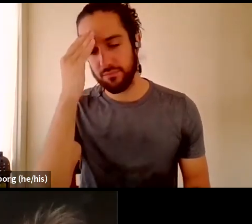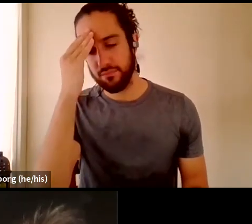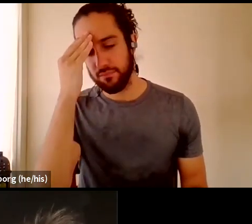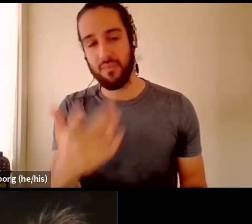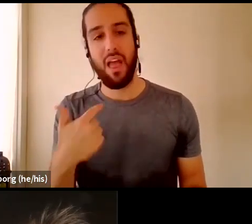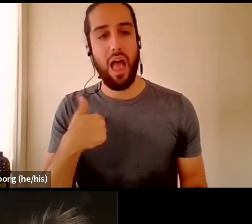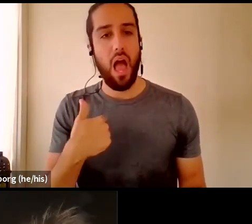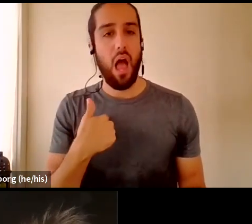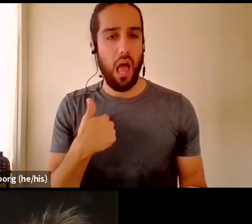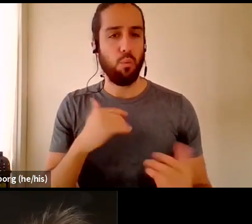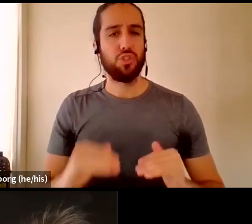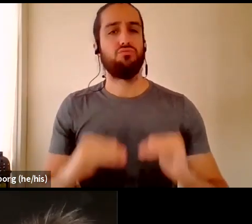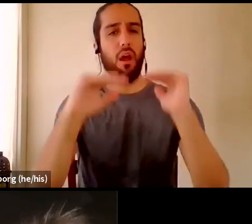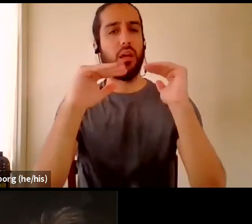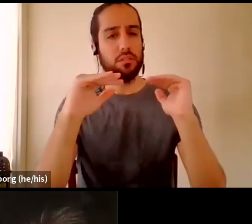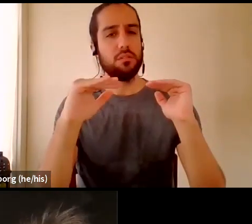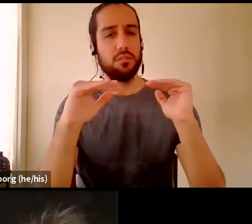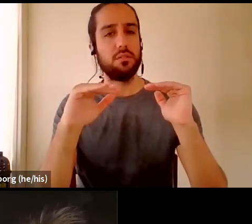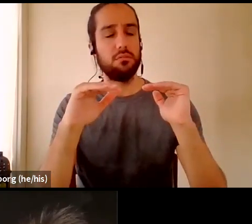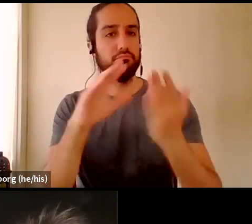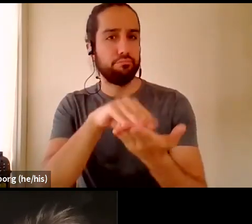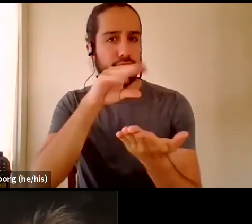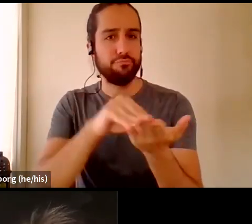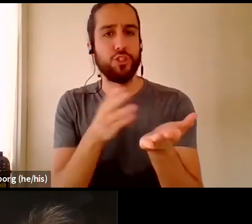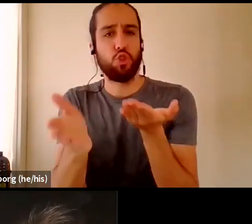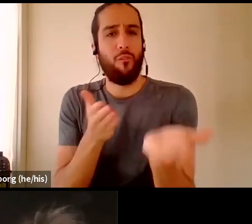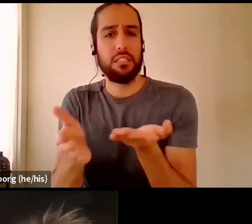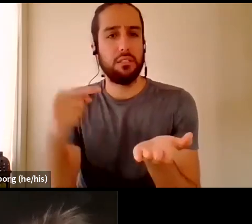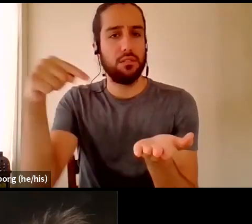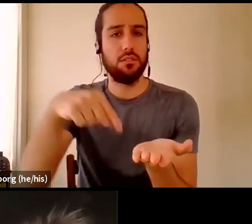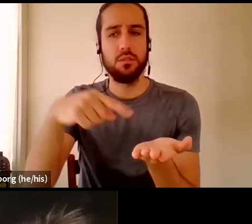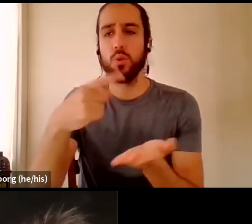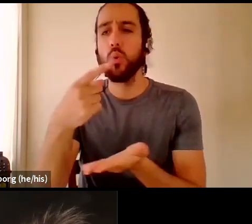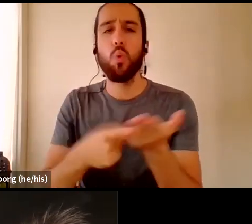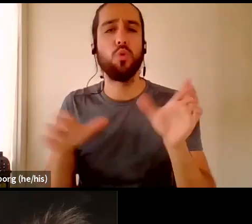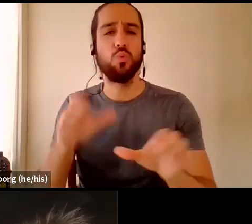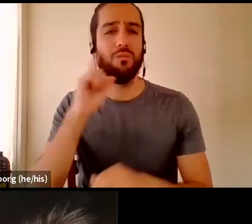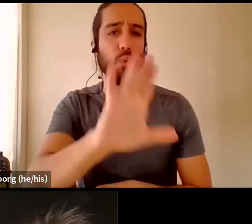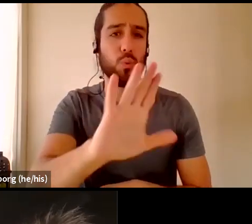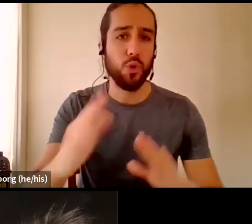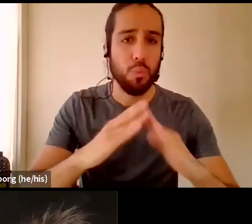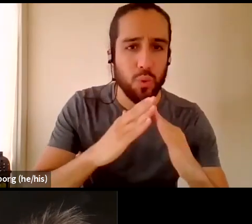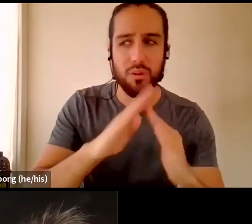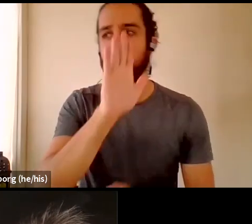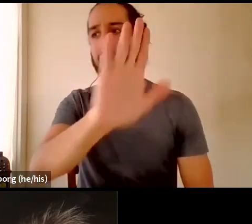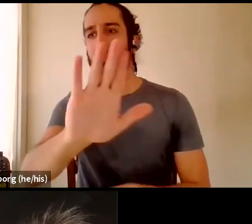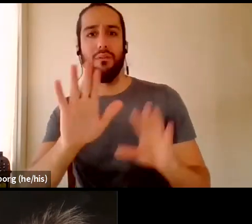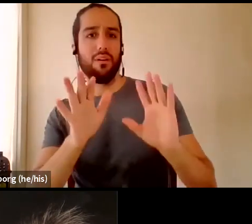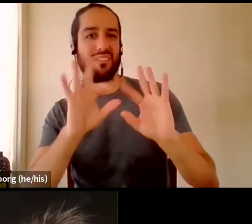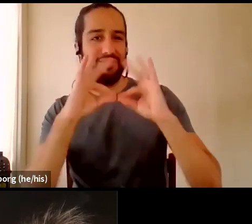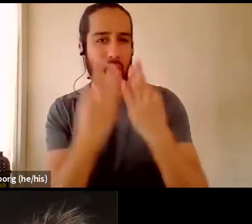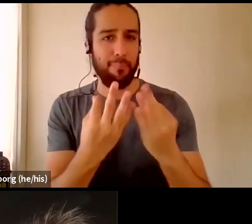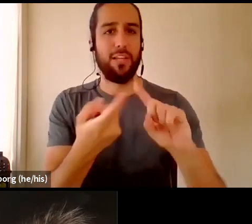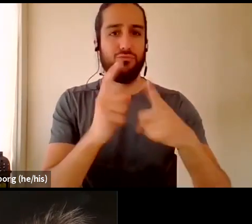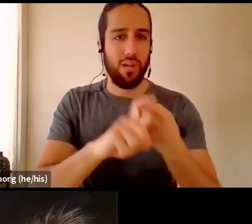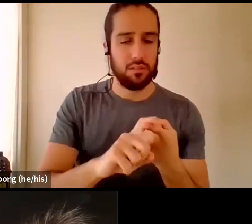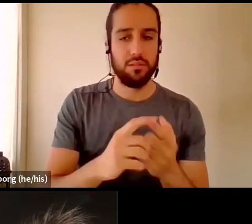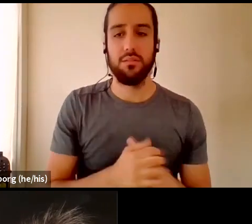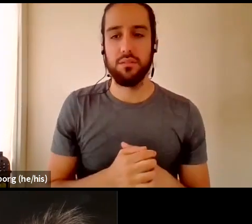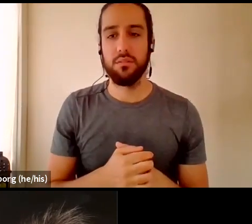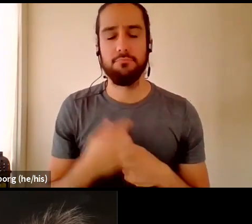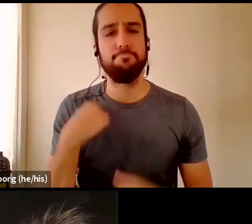what are you doing for your community? You know, what are you doing for your family? What are you doing for your friends? What are you doing for your community? So it's so interesting that art never